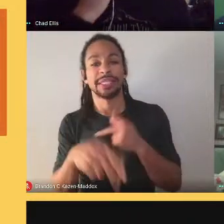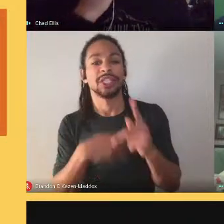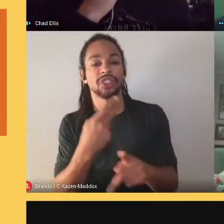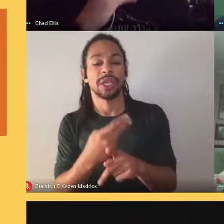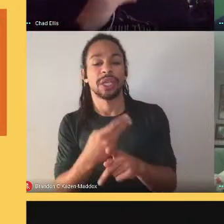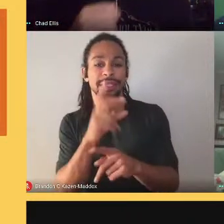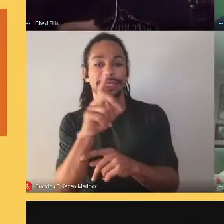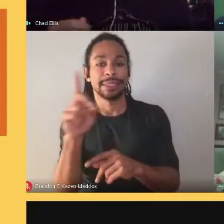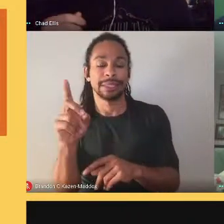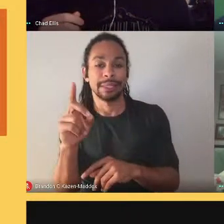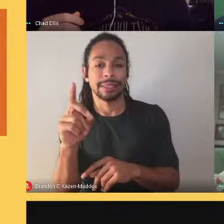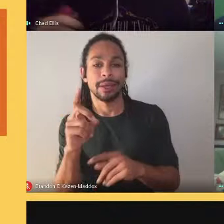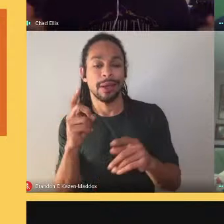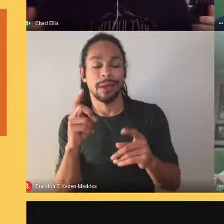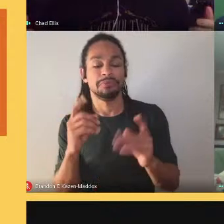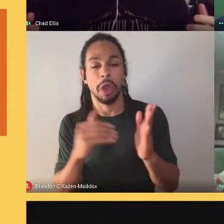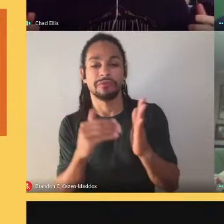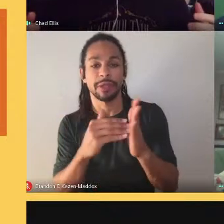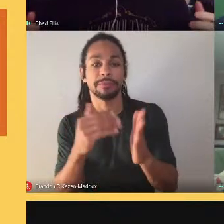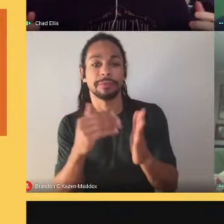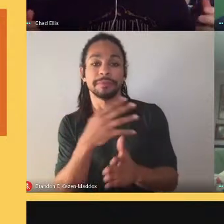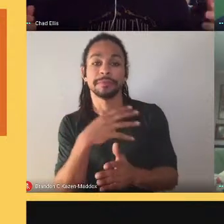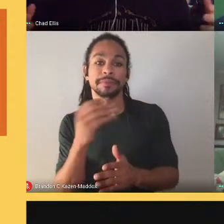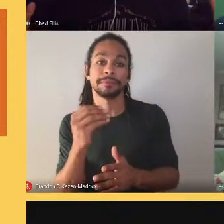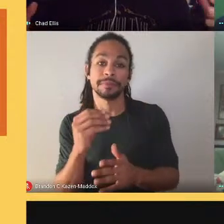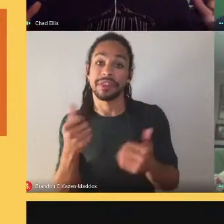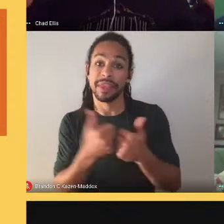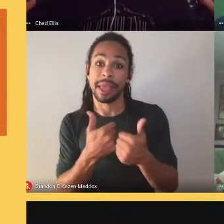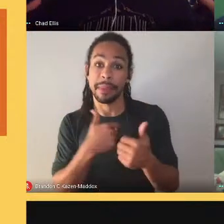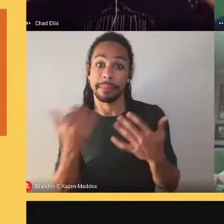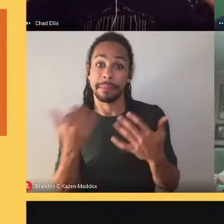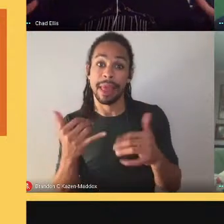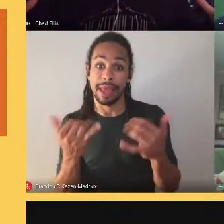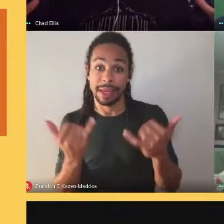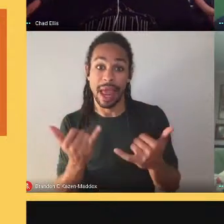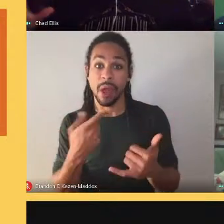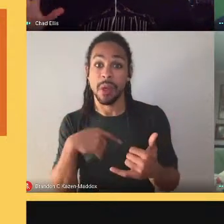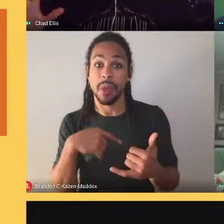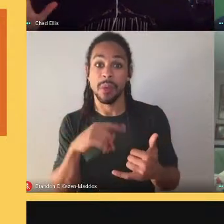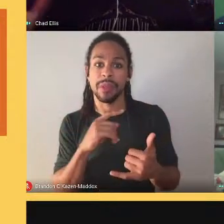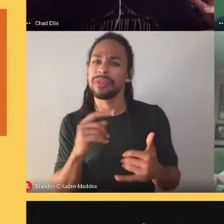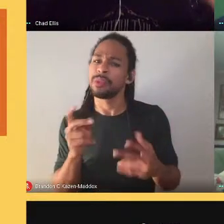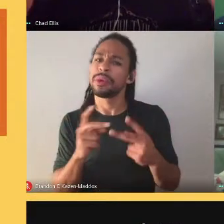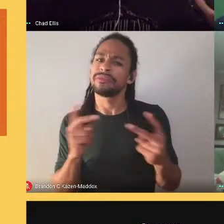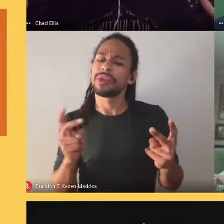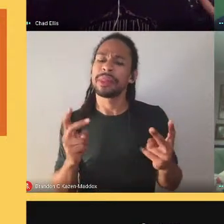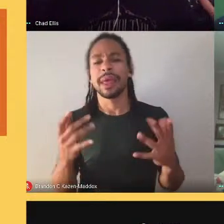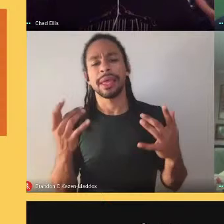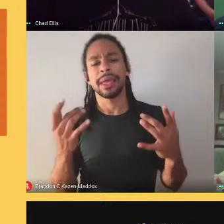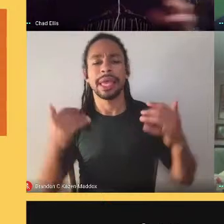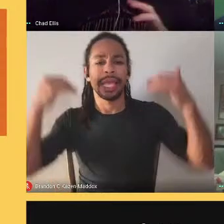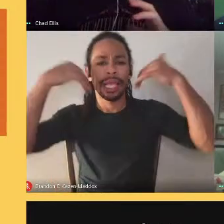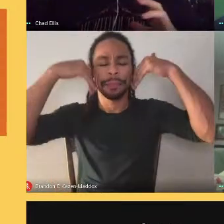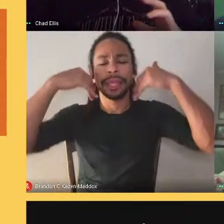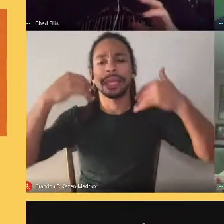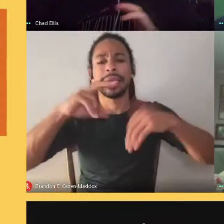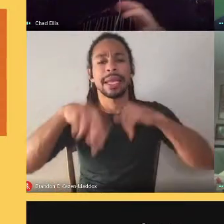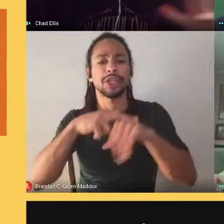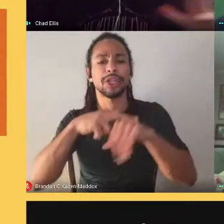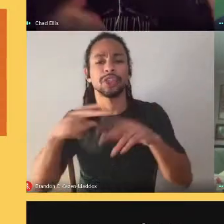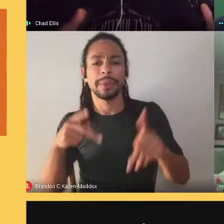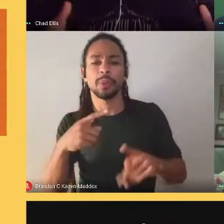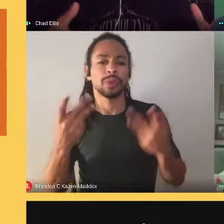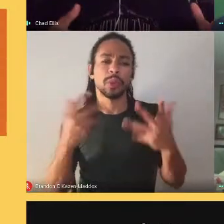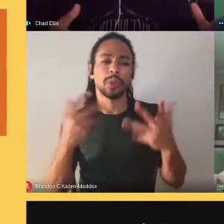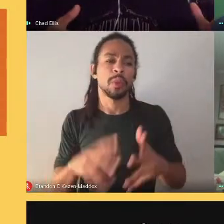and the game I'm playing in right now, we're all kind of like hippie nature people. We're not trying to interfere with the world much, and we were sent in by a group